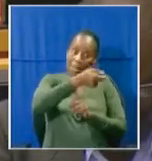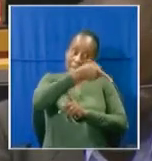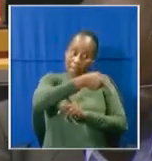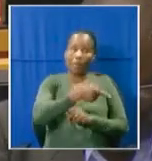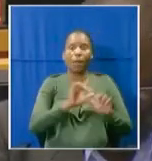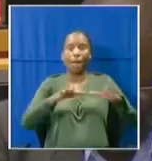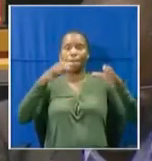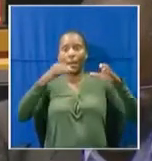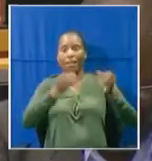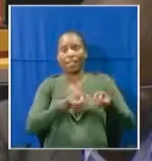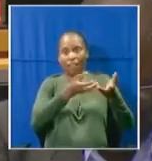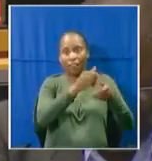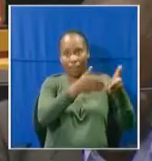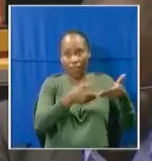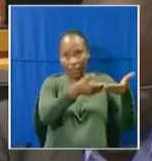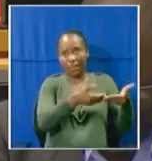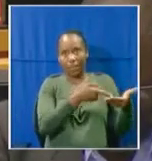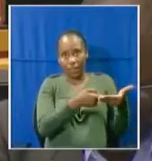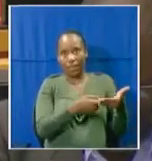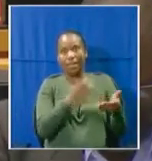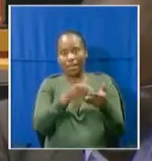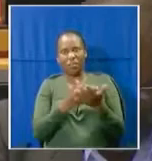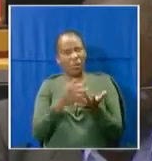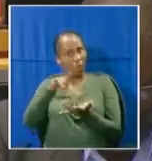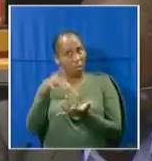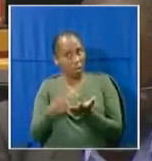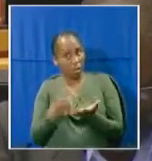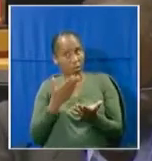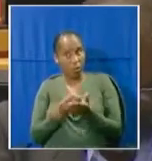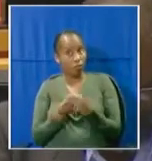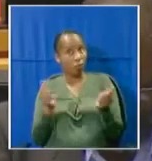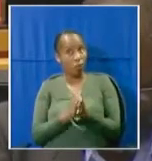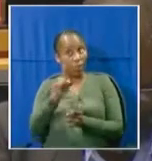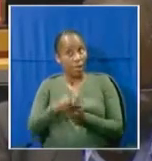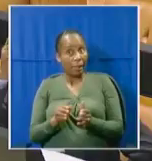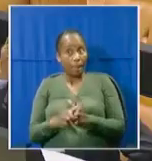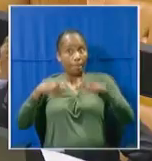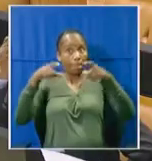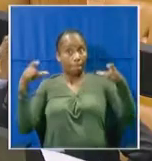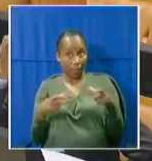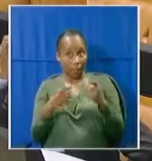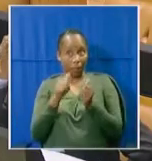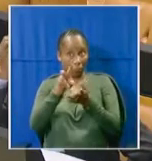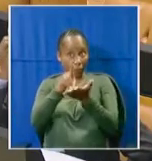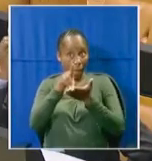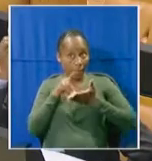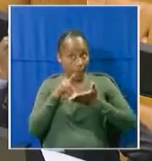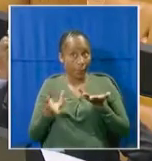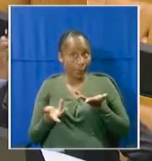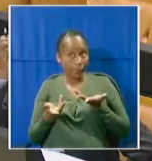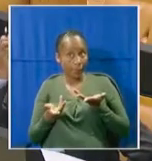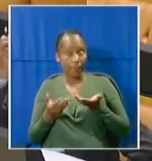providers? That could be a possible option to resolve this outstanding debt. Thank you so much. Thank you. The Honourable